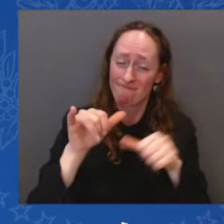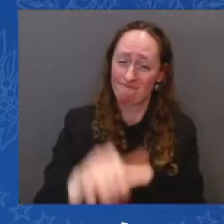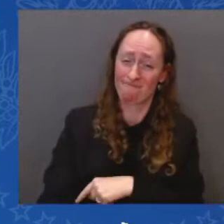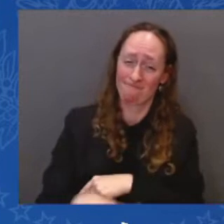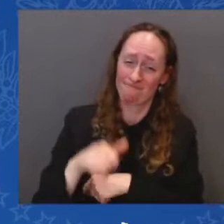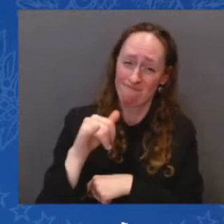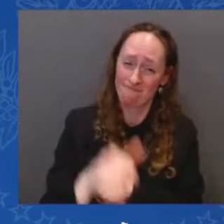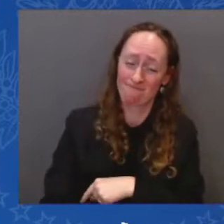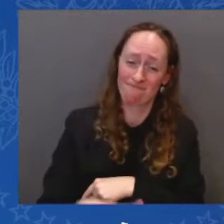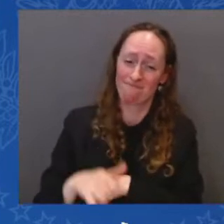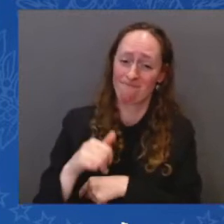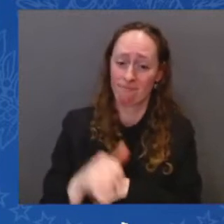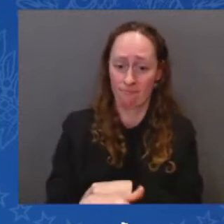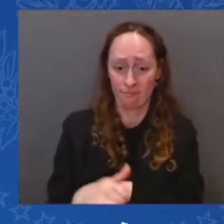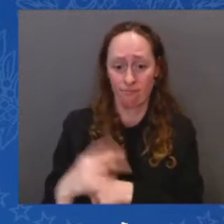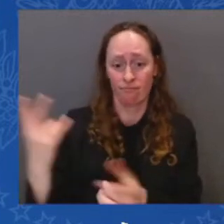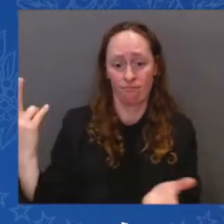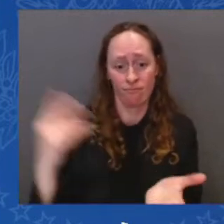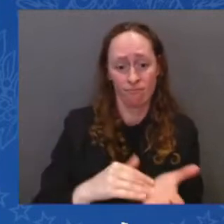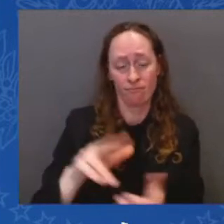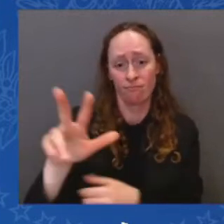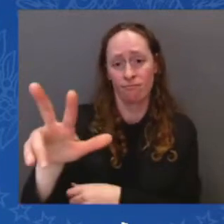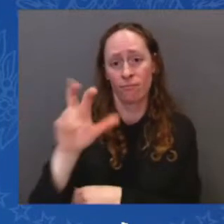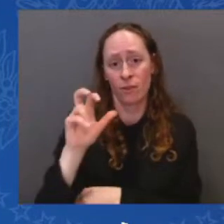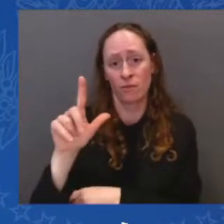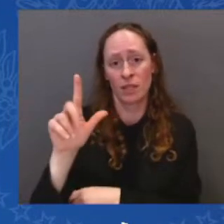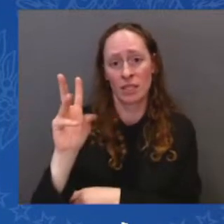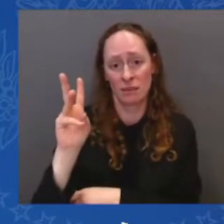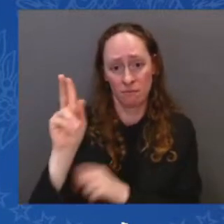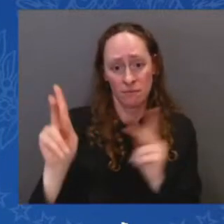2,326 killed in action and